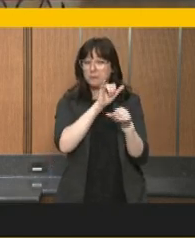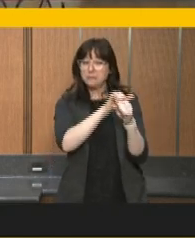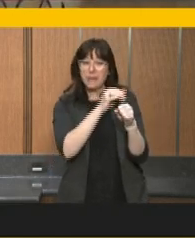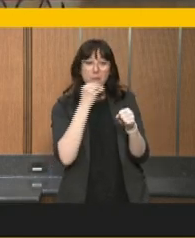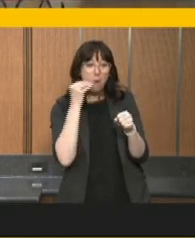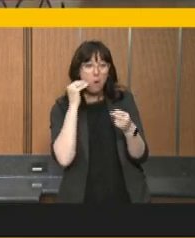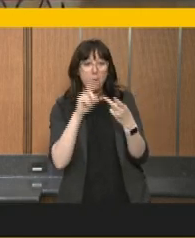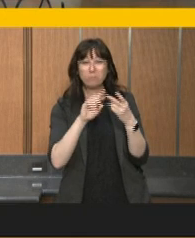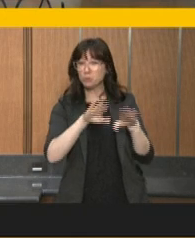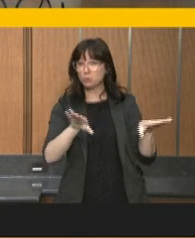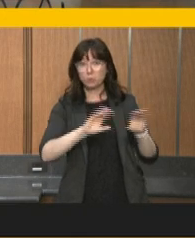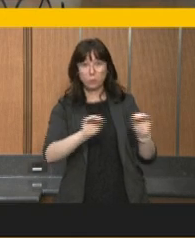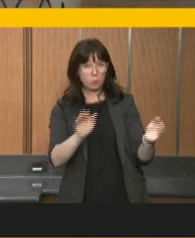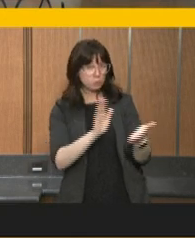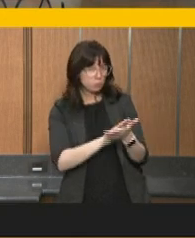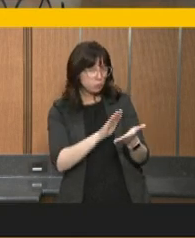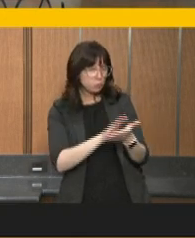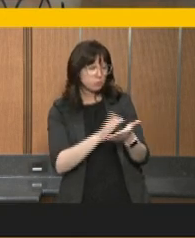school,